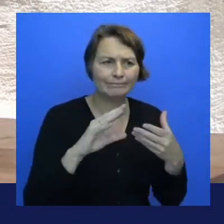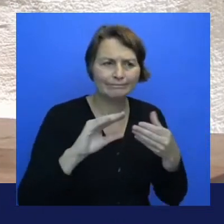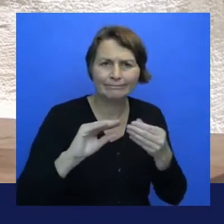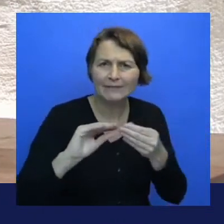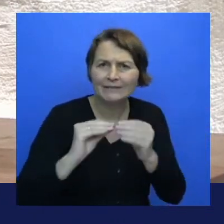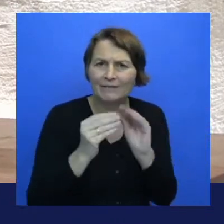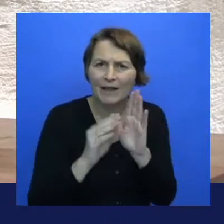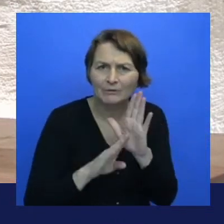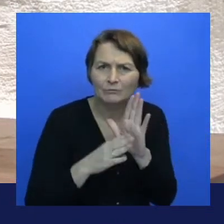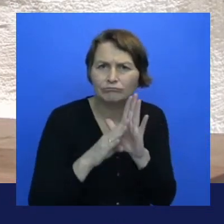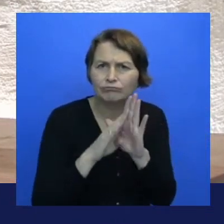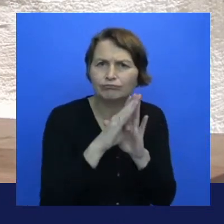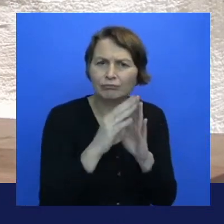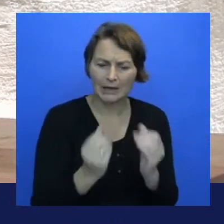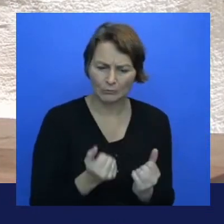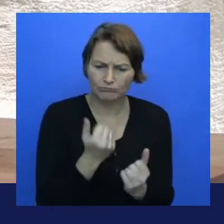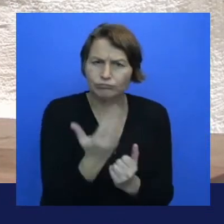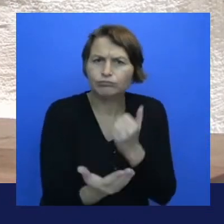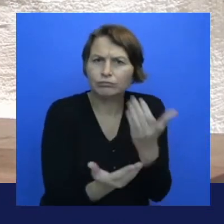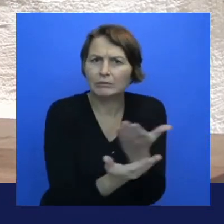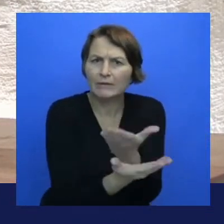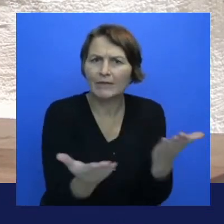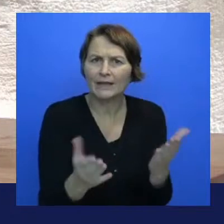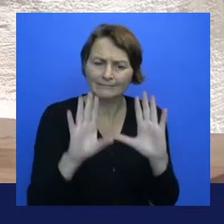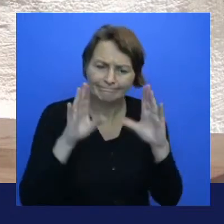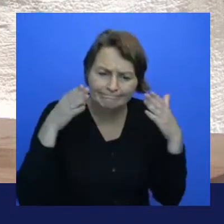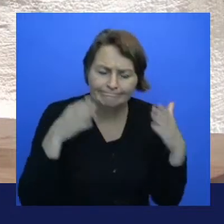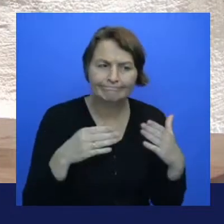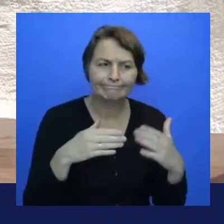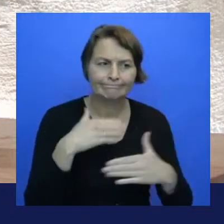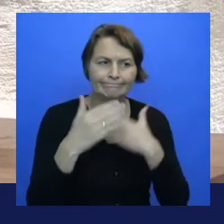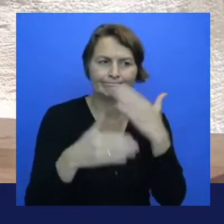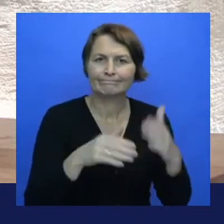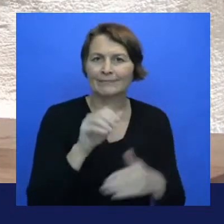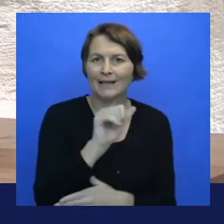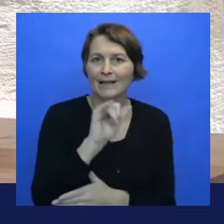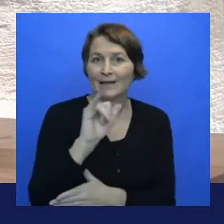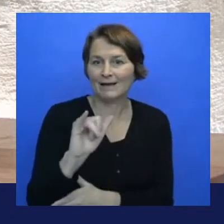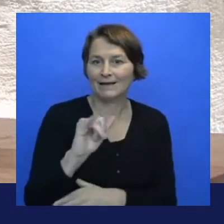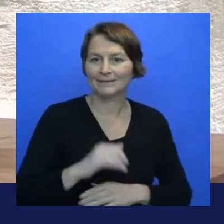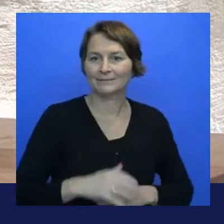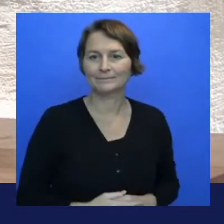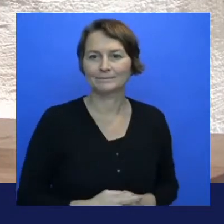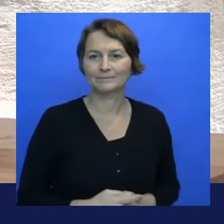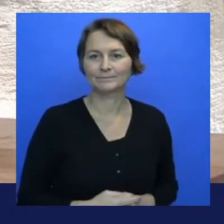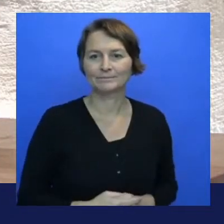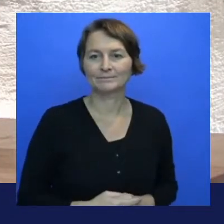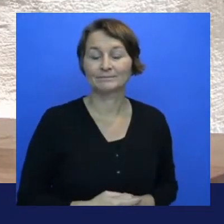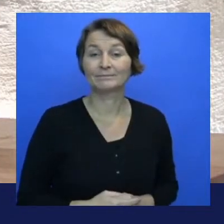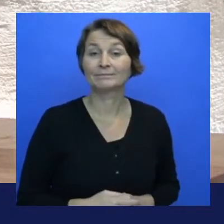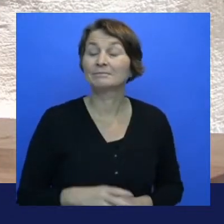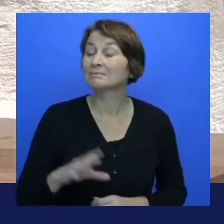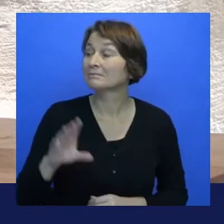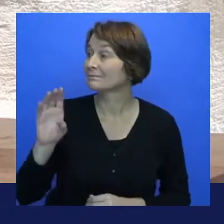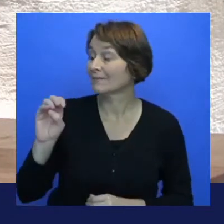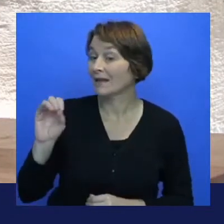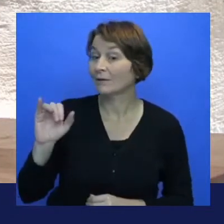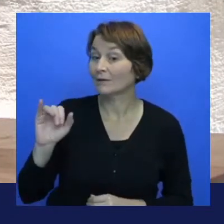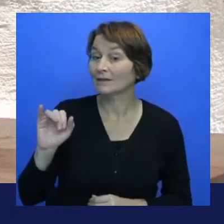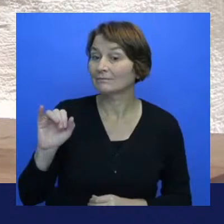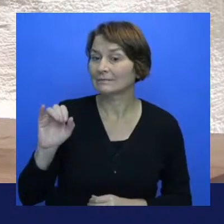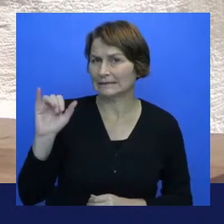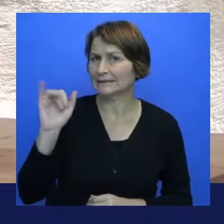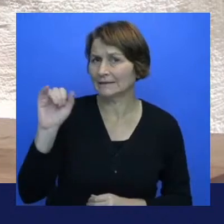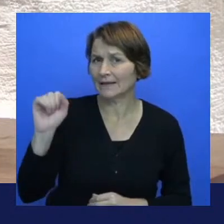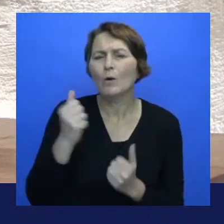Yeah, it's a great question. I mean, we really focus on making sure we have an offering for developers really of all skill levels. And so there are a